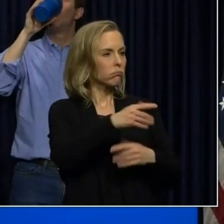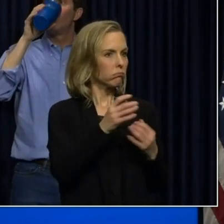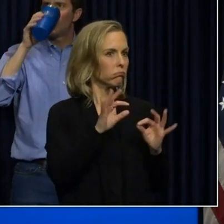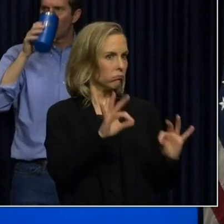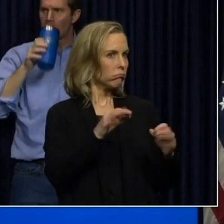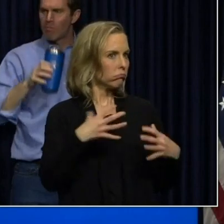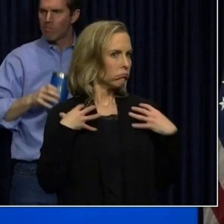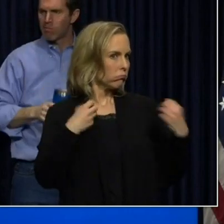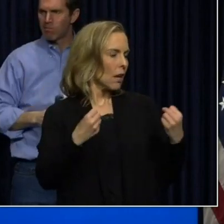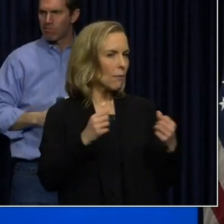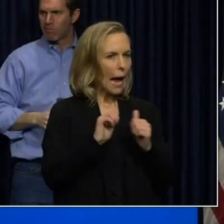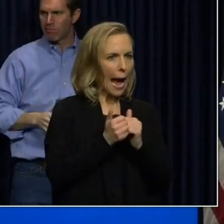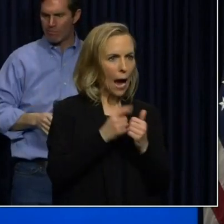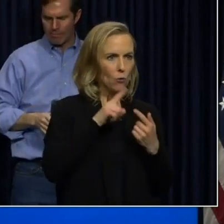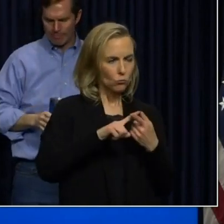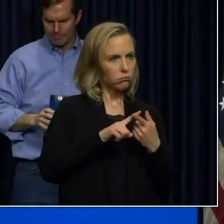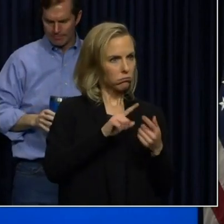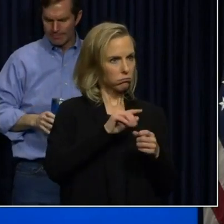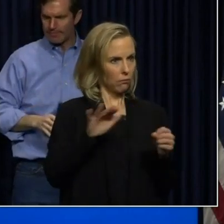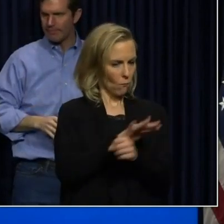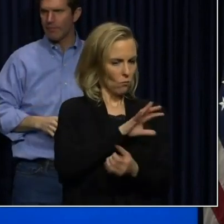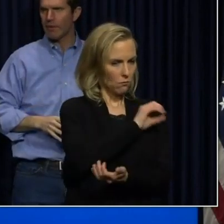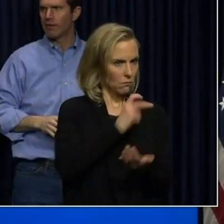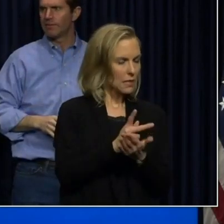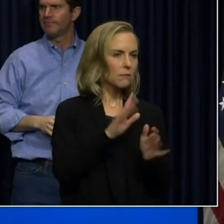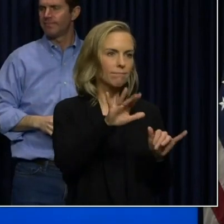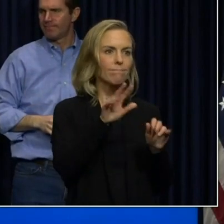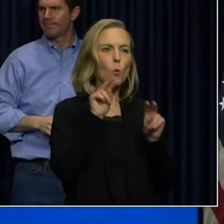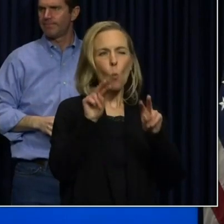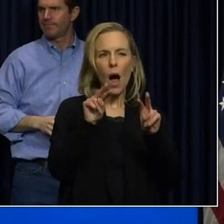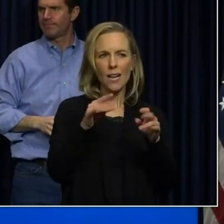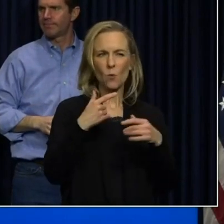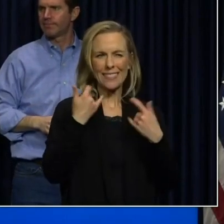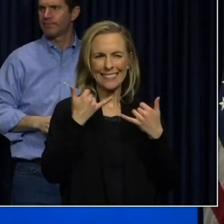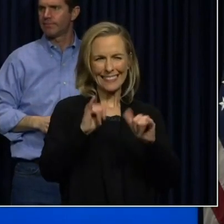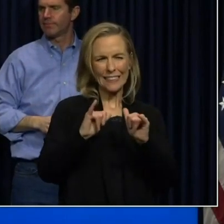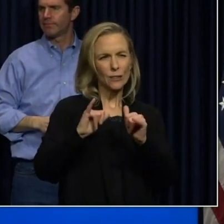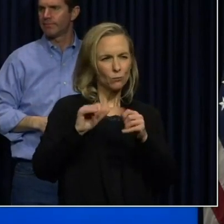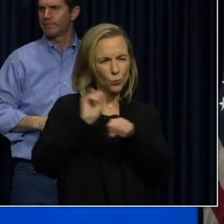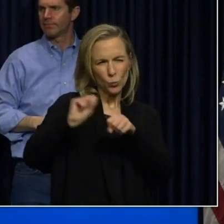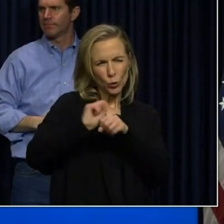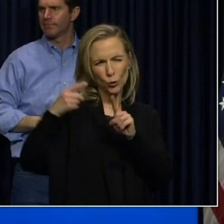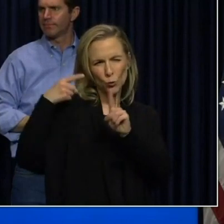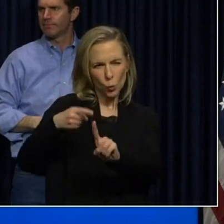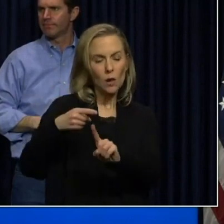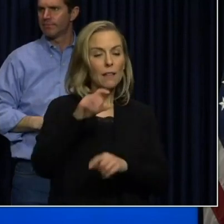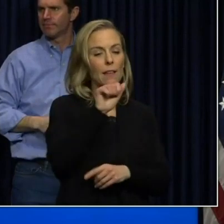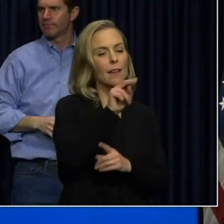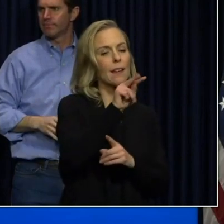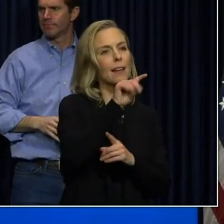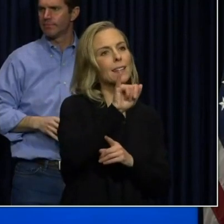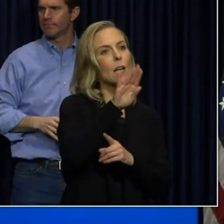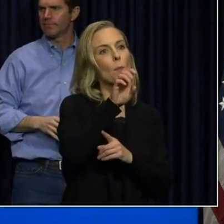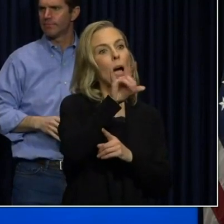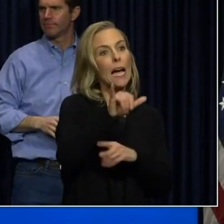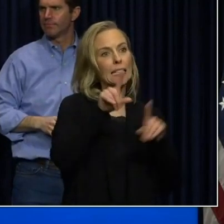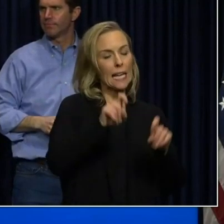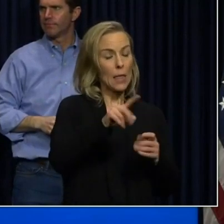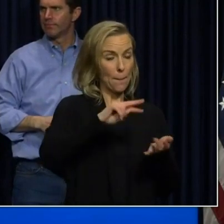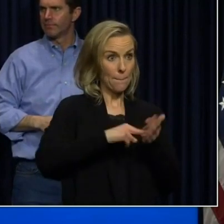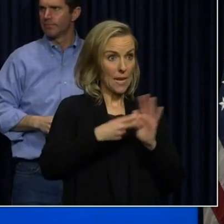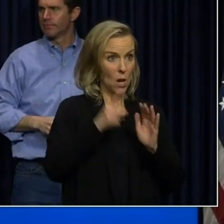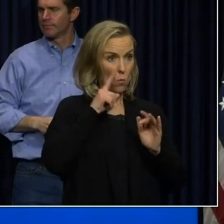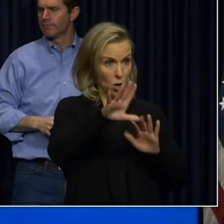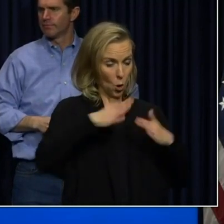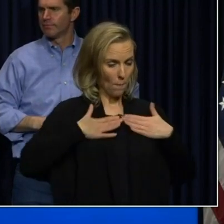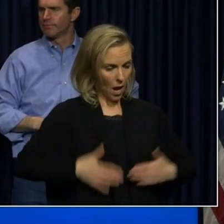illness. So that, stay tuned, we're going to work through that. And then the antibody tests. This is when we look in your body, it's a